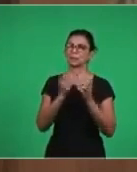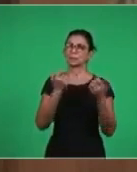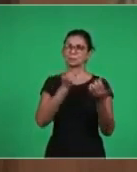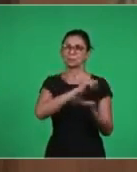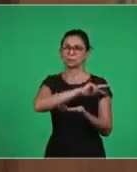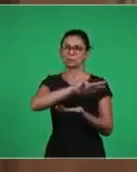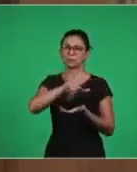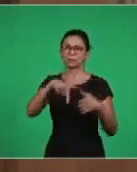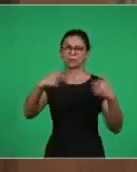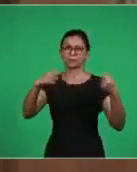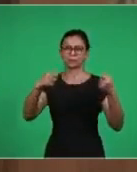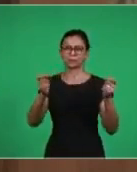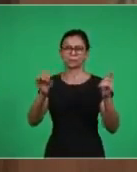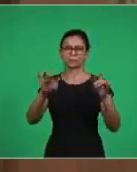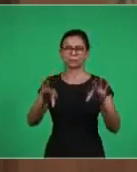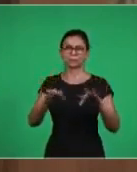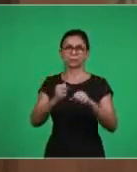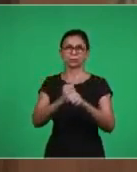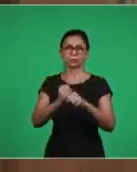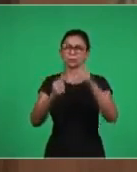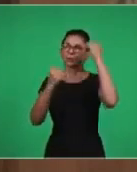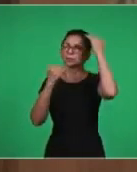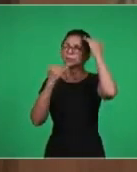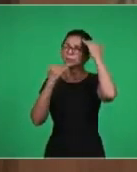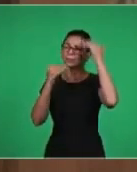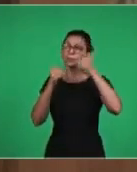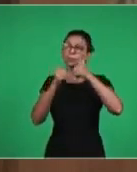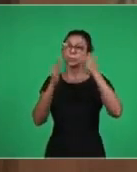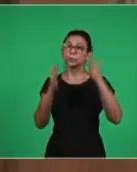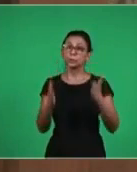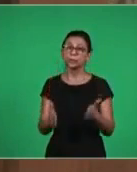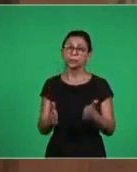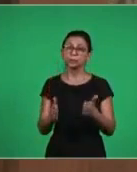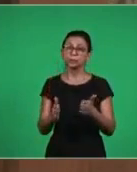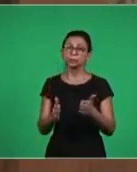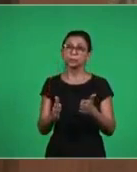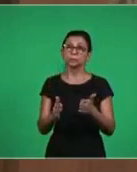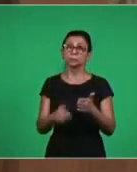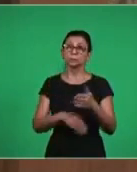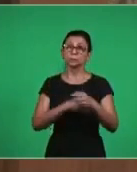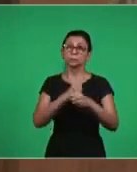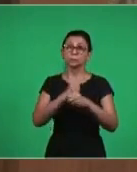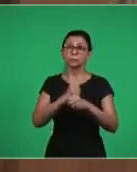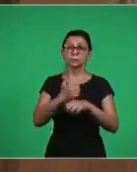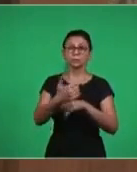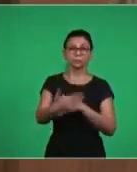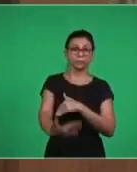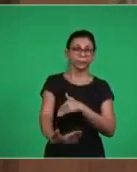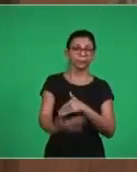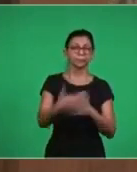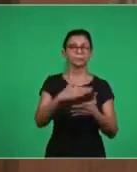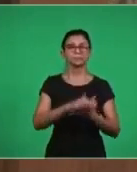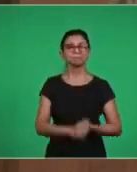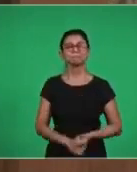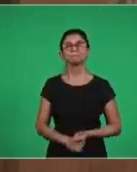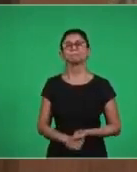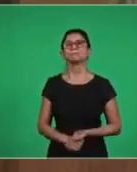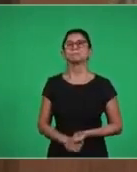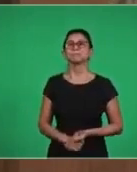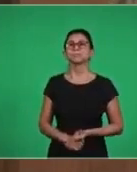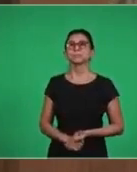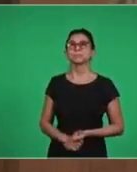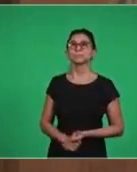We pray for our needs for the end of the year, to thank the Lord for the new year that is coming. And our